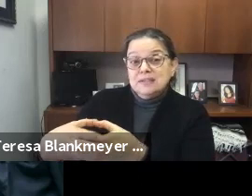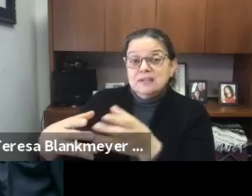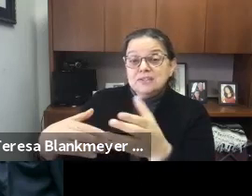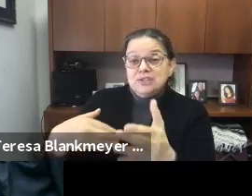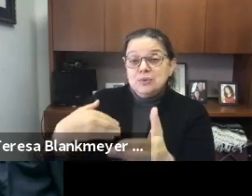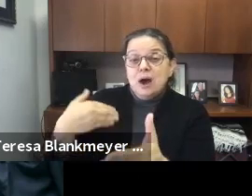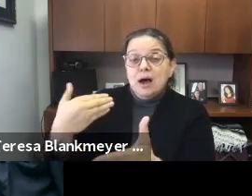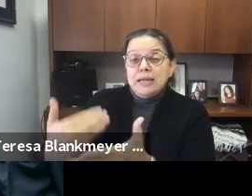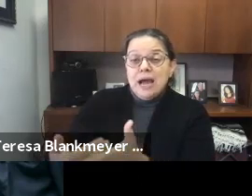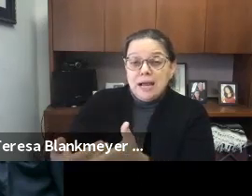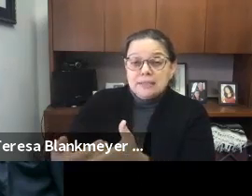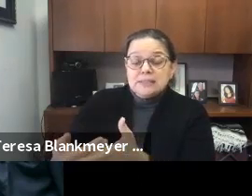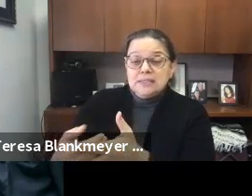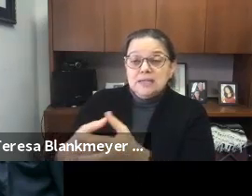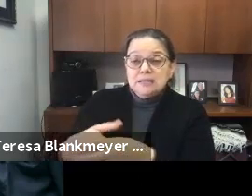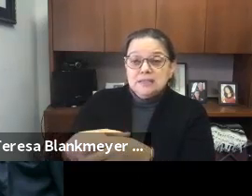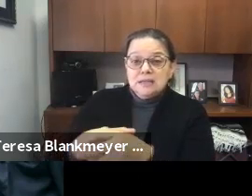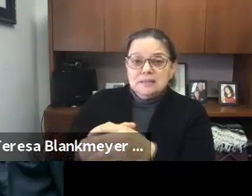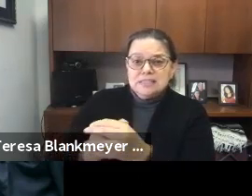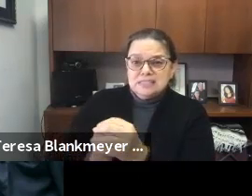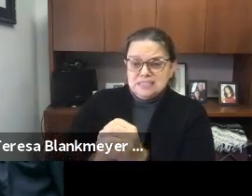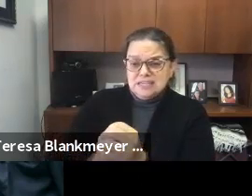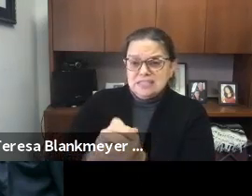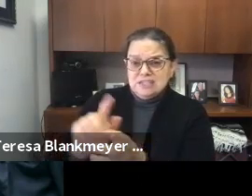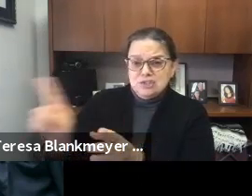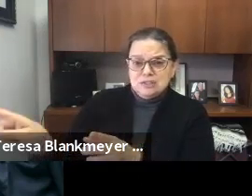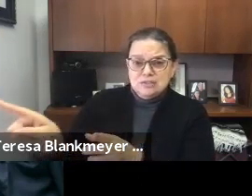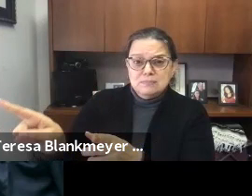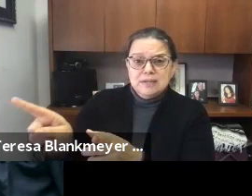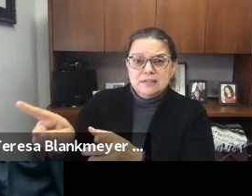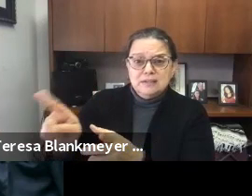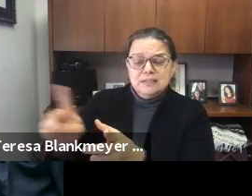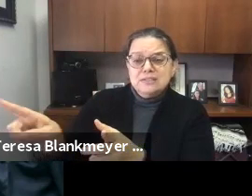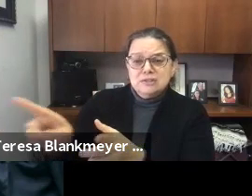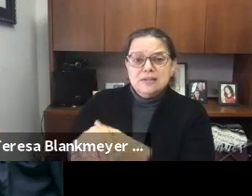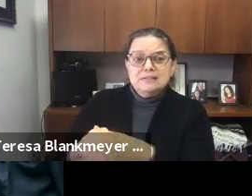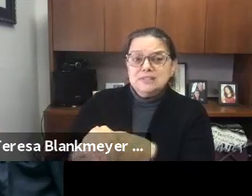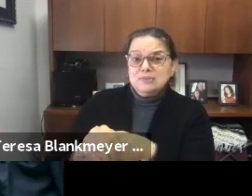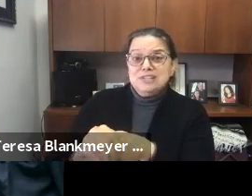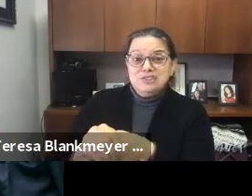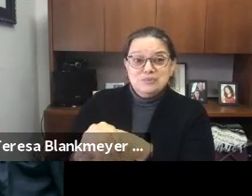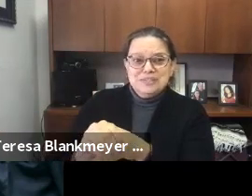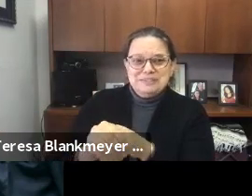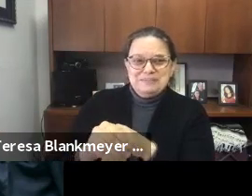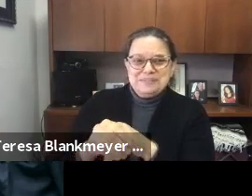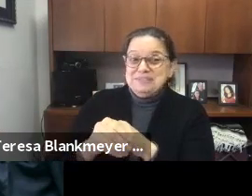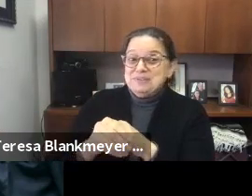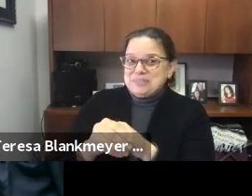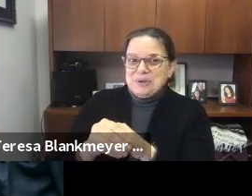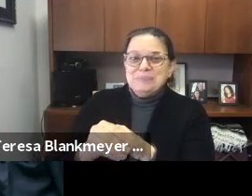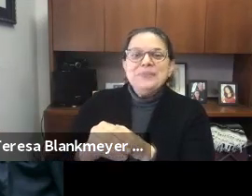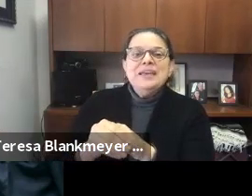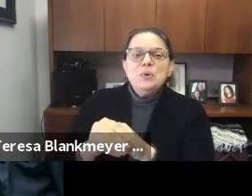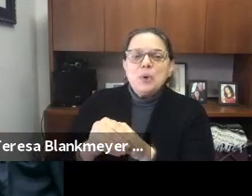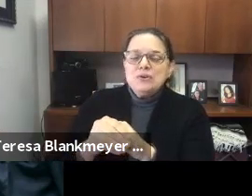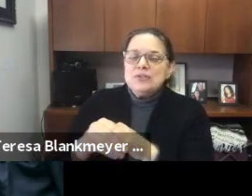respected. So I asked, and this is a citation to my link to my dissertation written 10 years